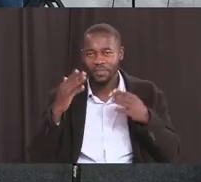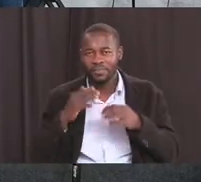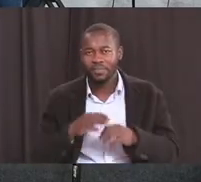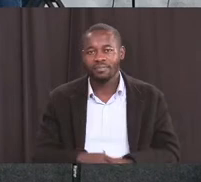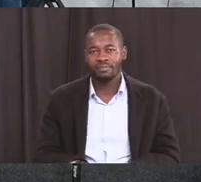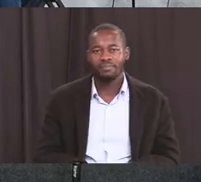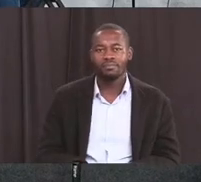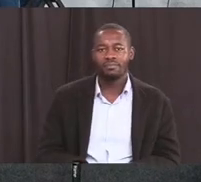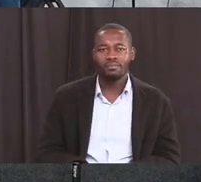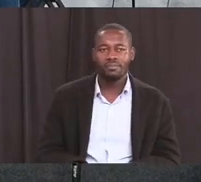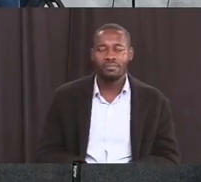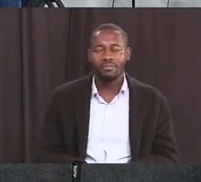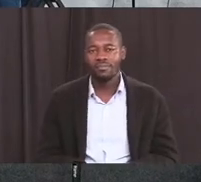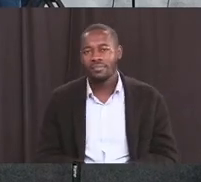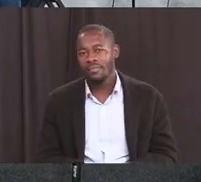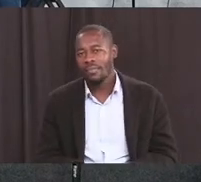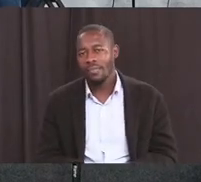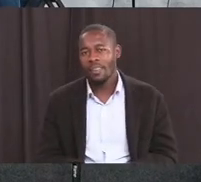Heal my heart.